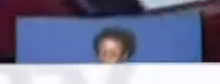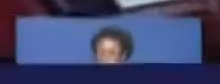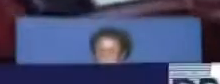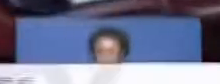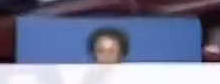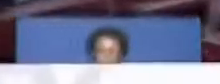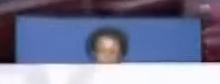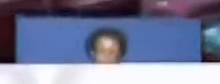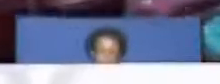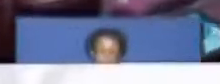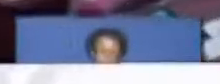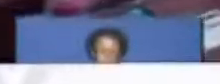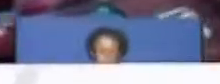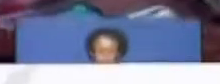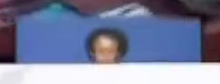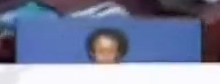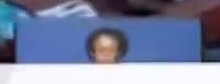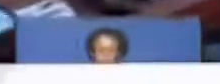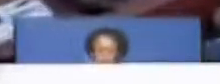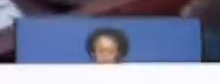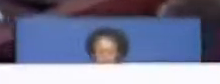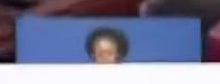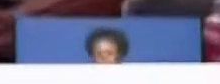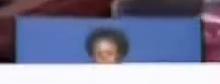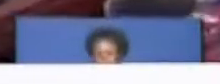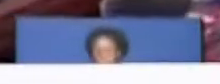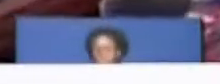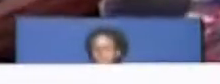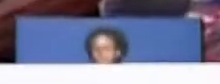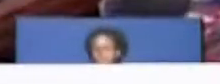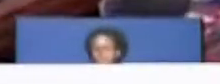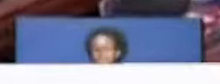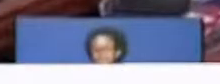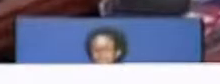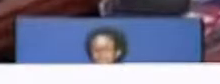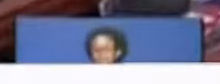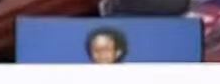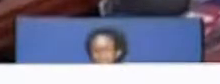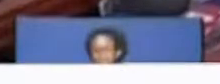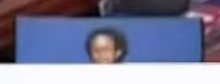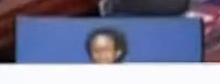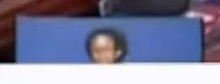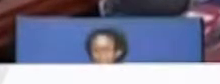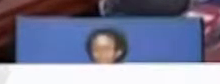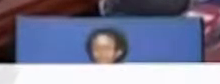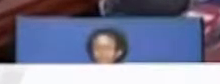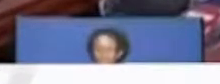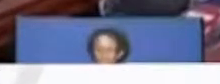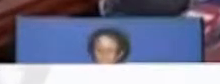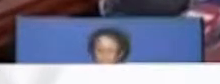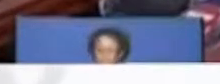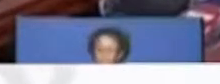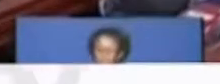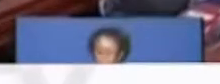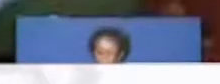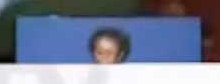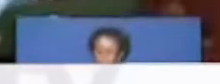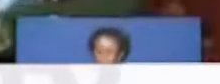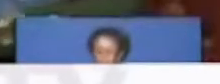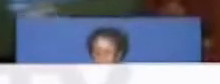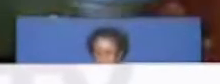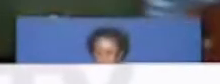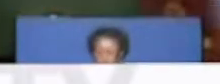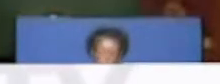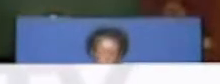COVID-19 as part of our national response to the COVID-19 pandemic. We rolled out a national vaccine